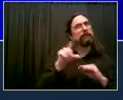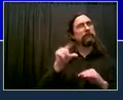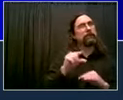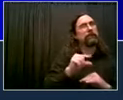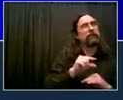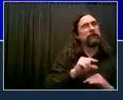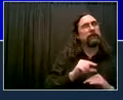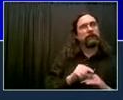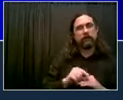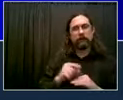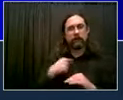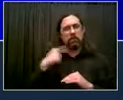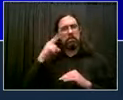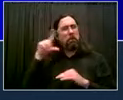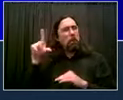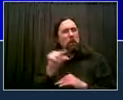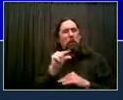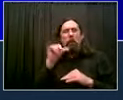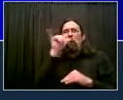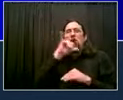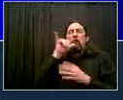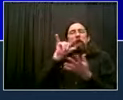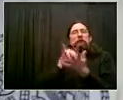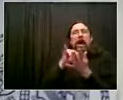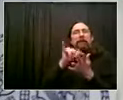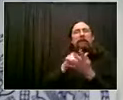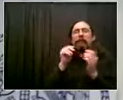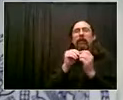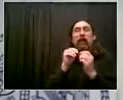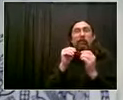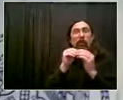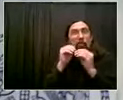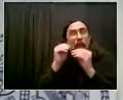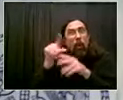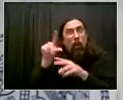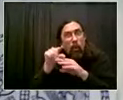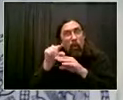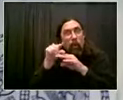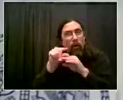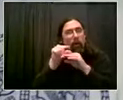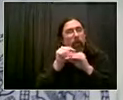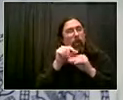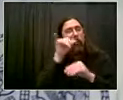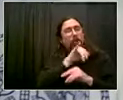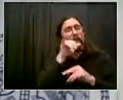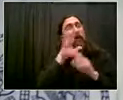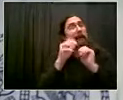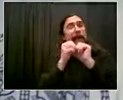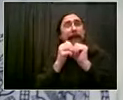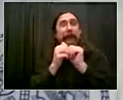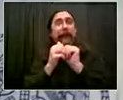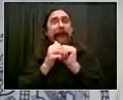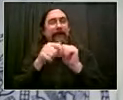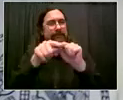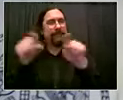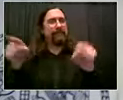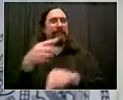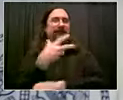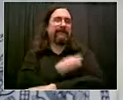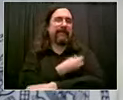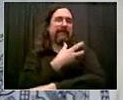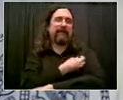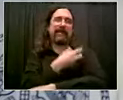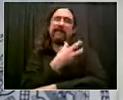it lower. Go out, get vaccinated. Okay. A few words in Spanish now. I'm going to go back to the topic of how we stop gun